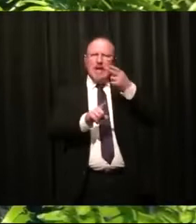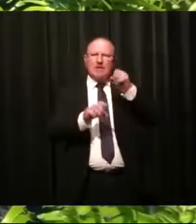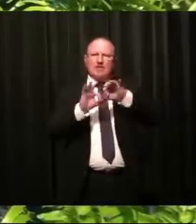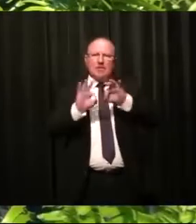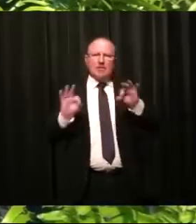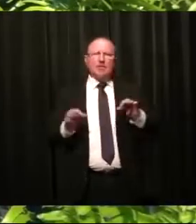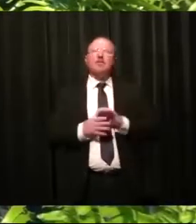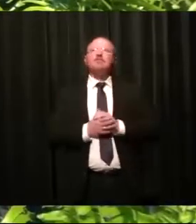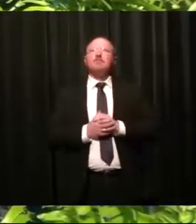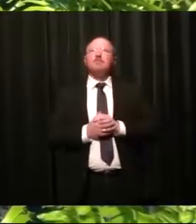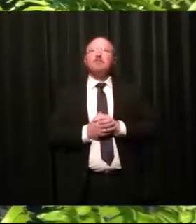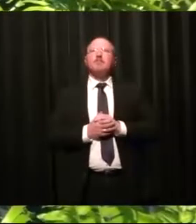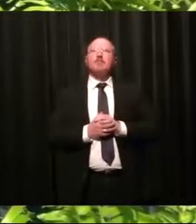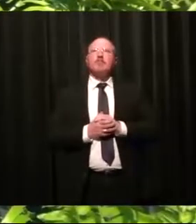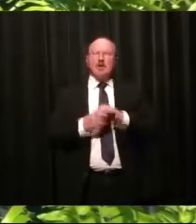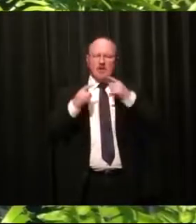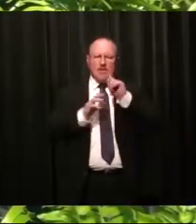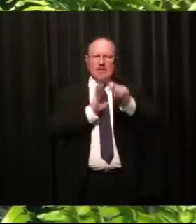high school diploma.